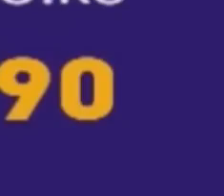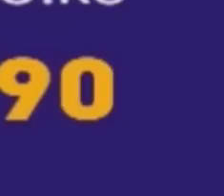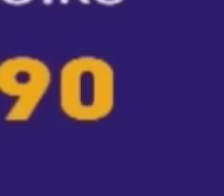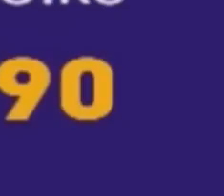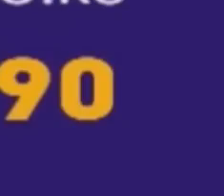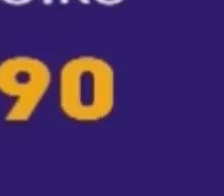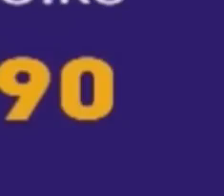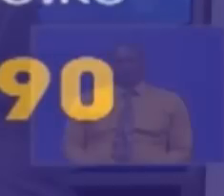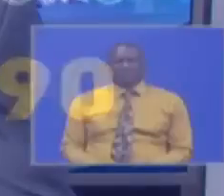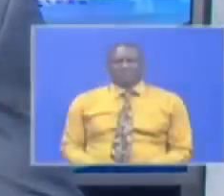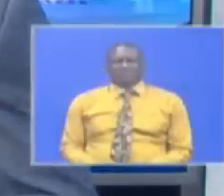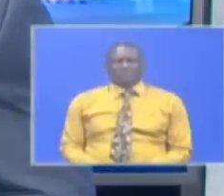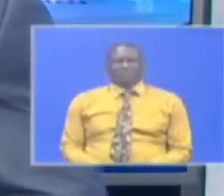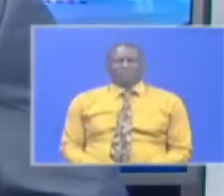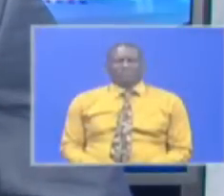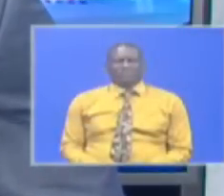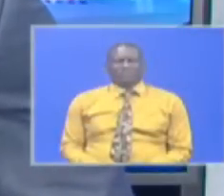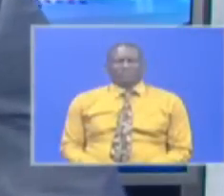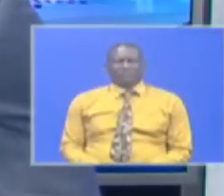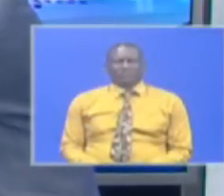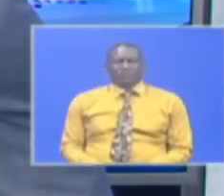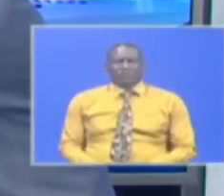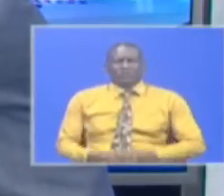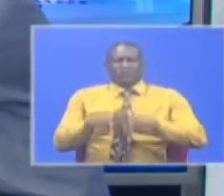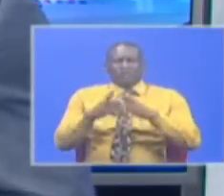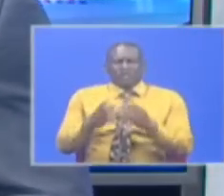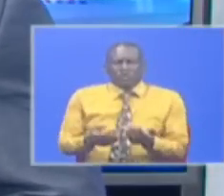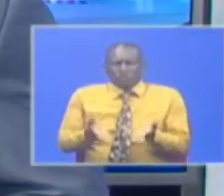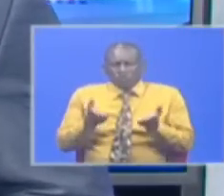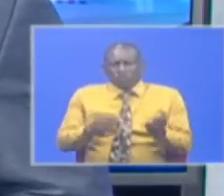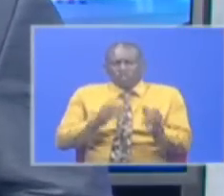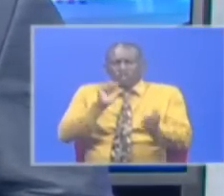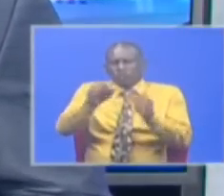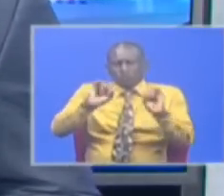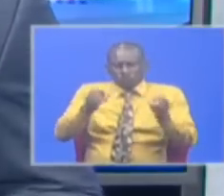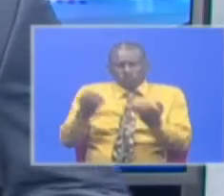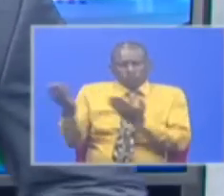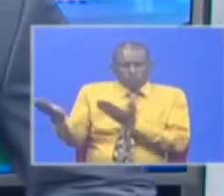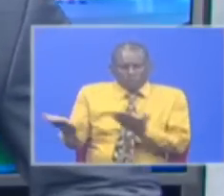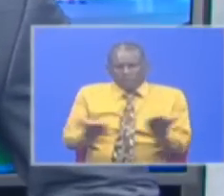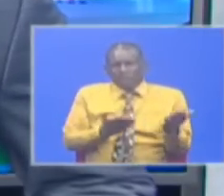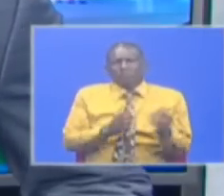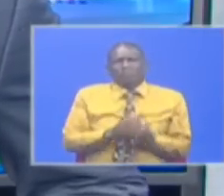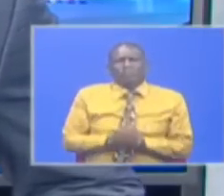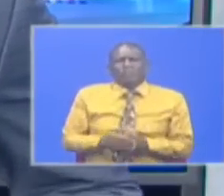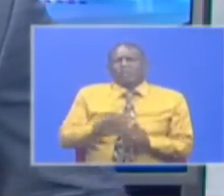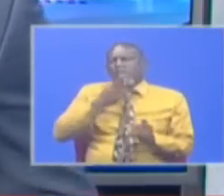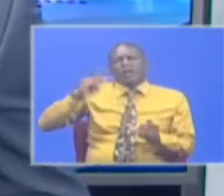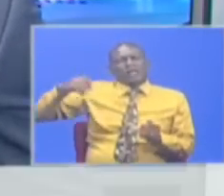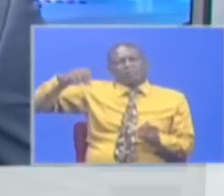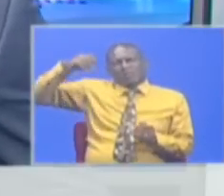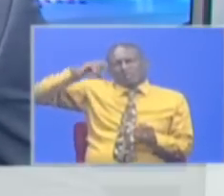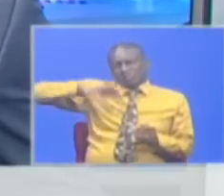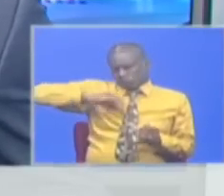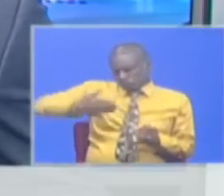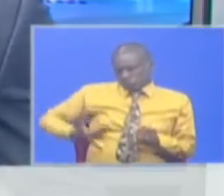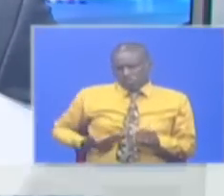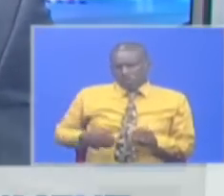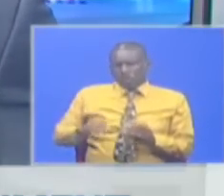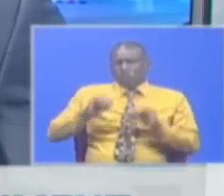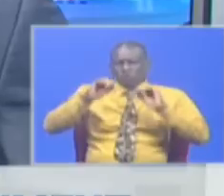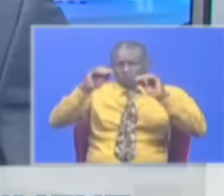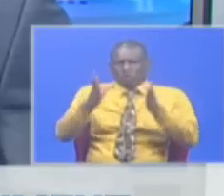2990. Let's have a look at the day's sports news. Welcome, my name is Brian Otual. Harambee Starlets head coach David Ouma has